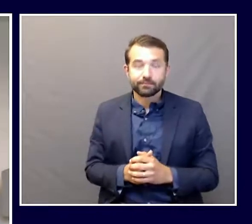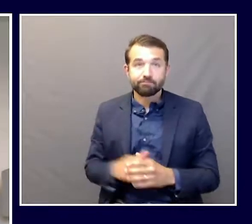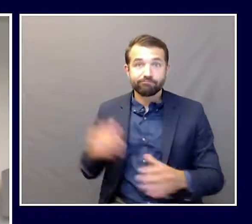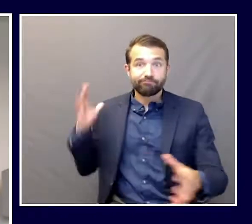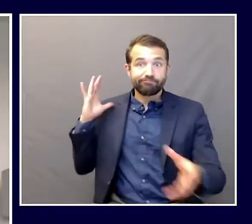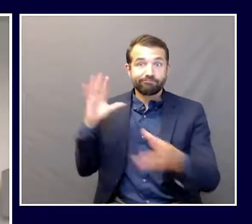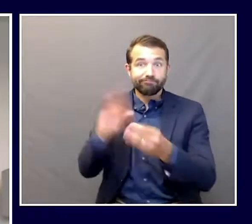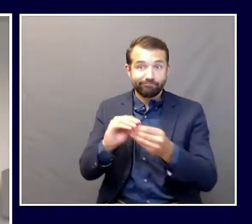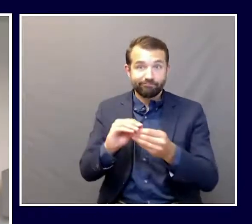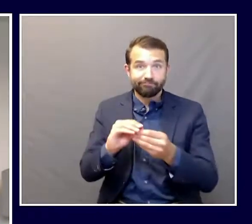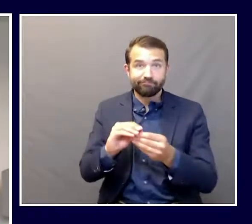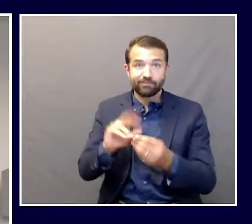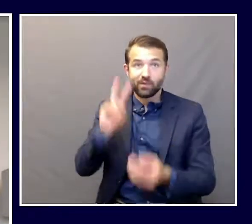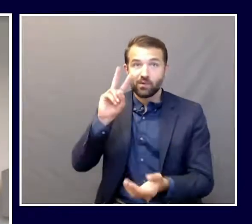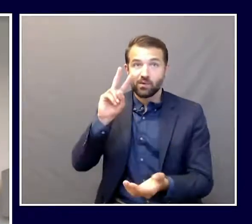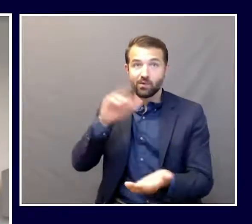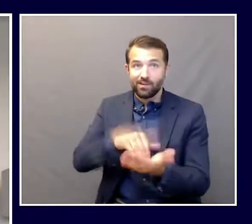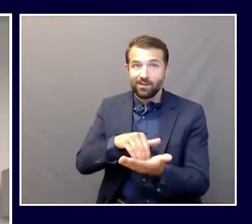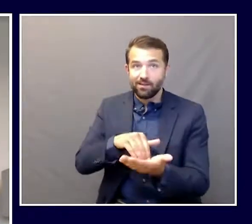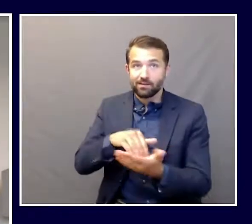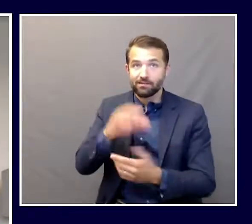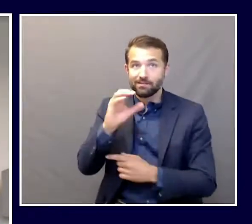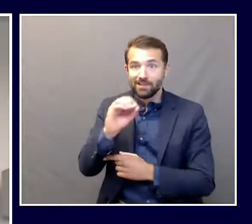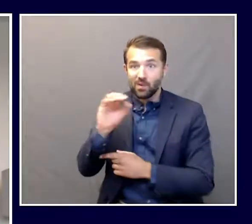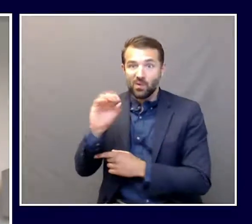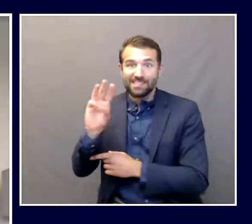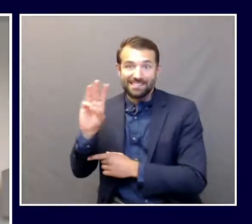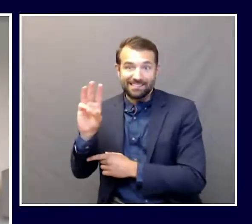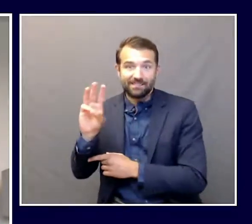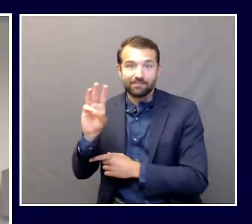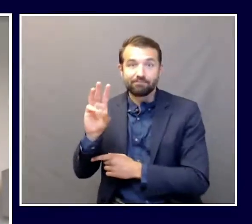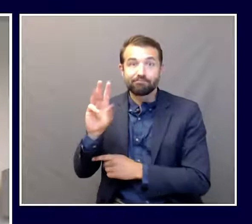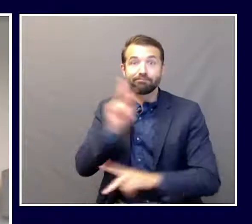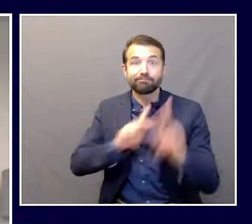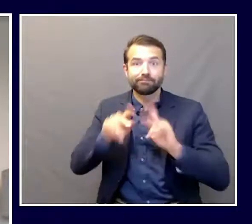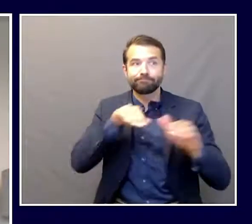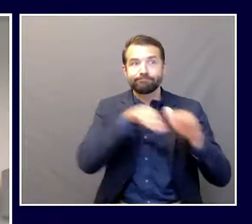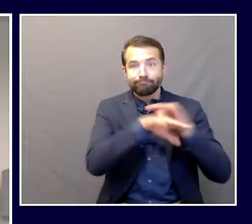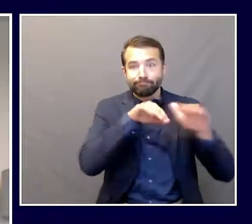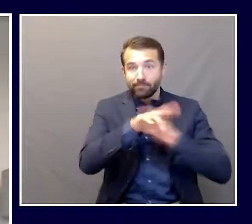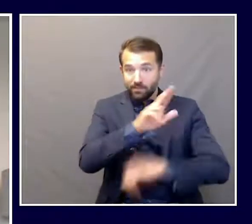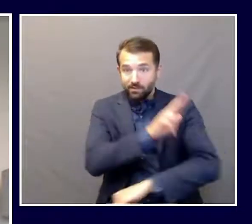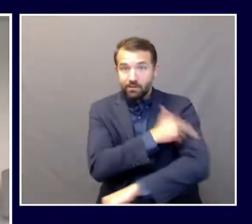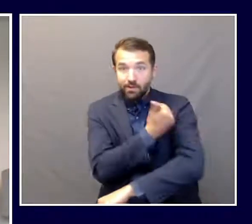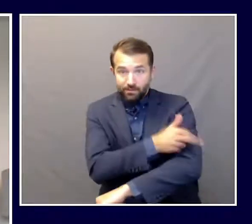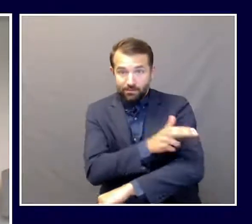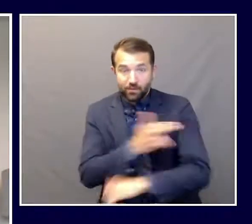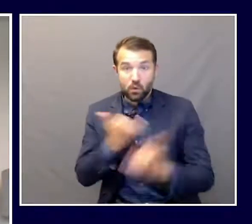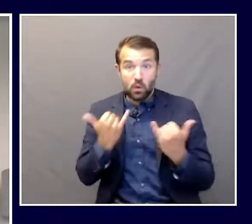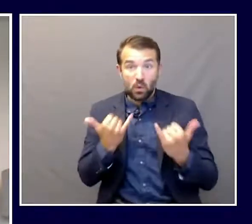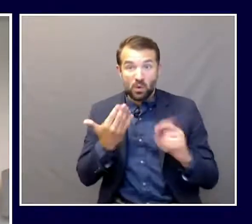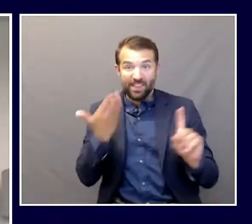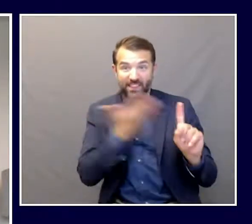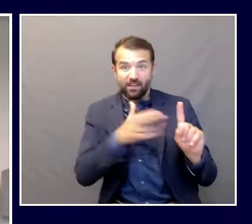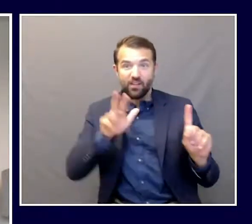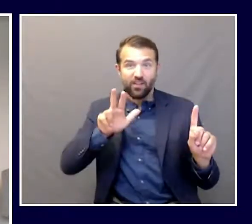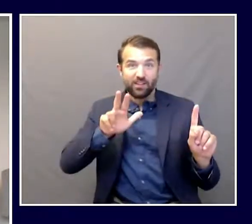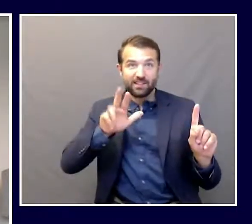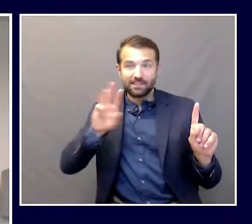had 2,066 people hospitalized. And right now in the state, 32 people are in the hospital with